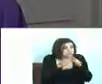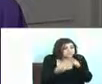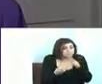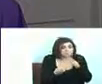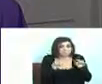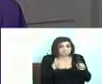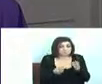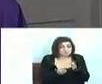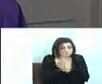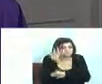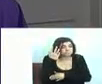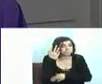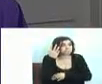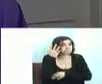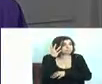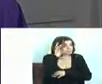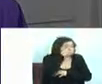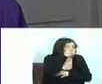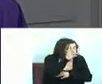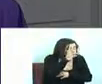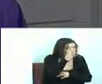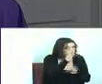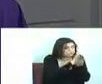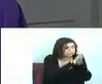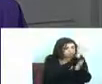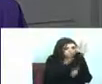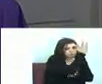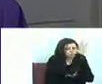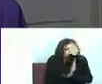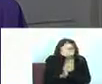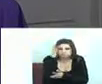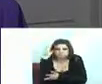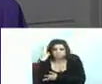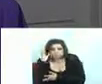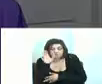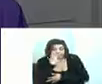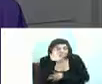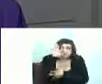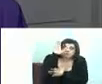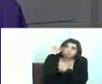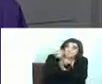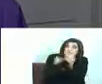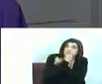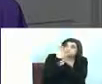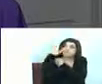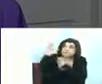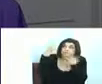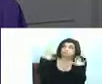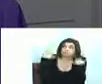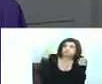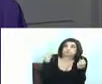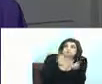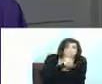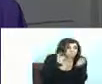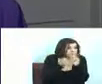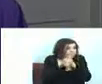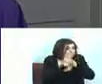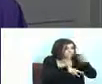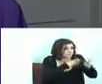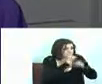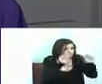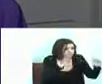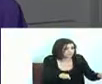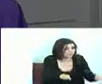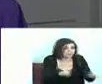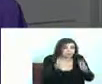and together, through your strength and your love, we might change this world. We give you the praise in your